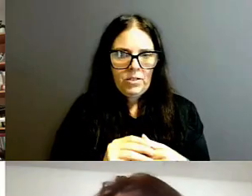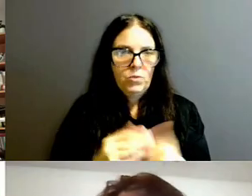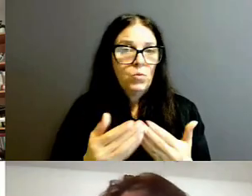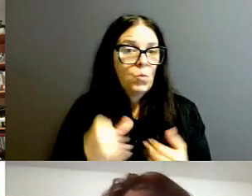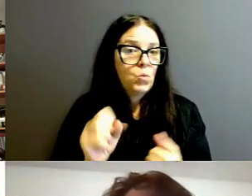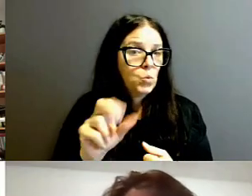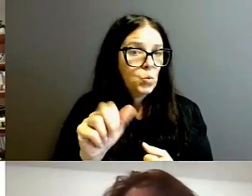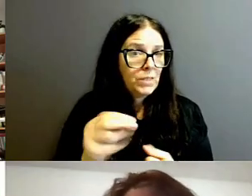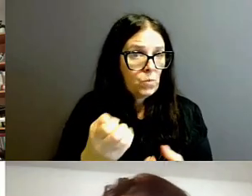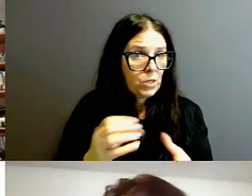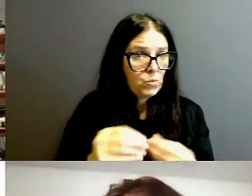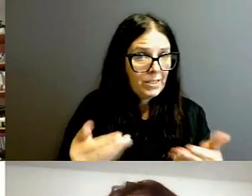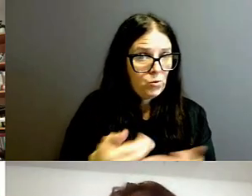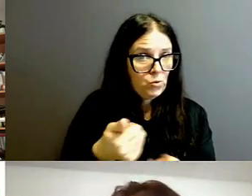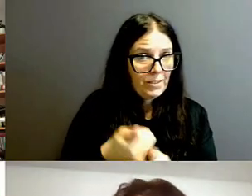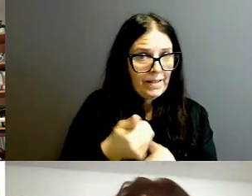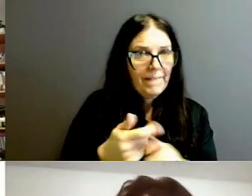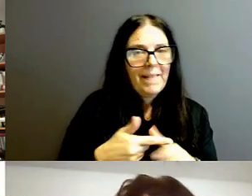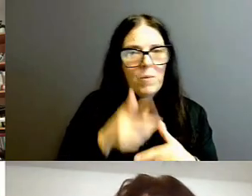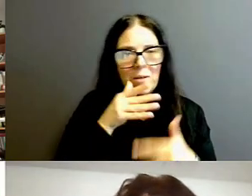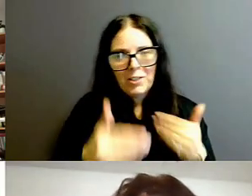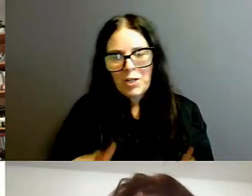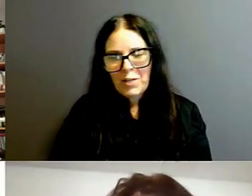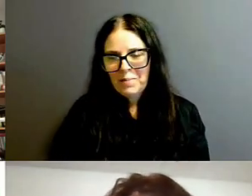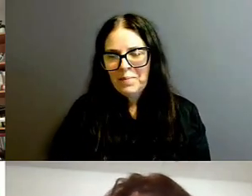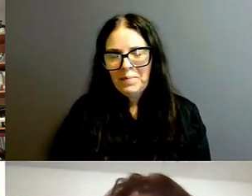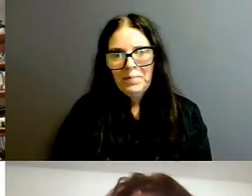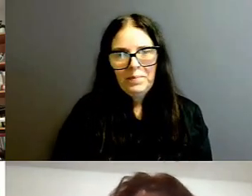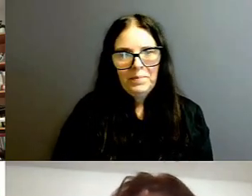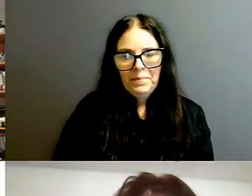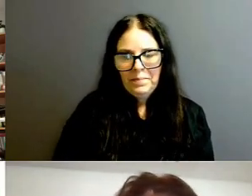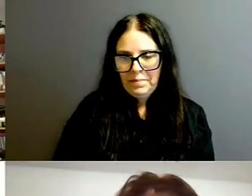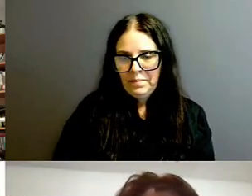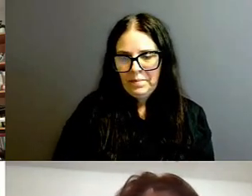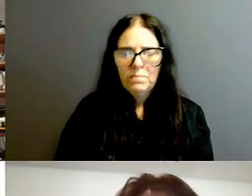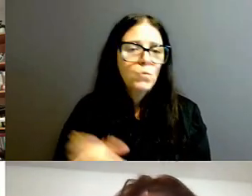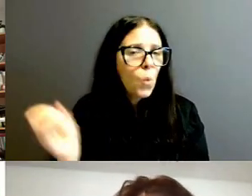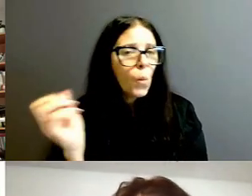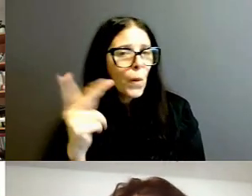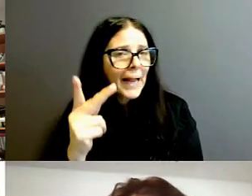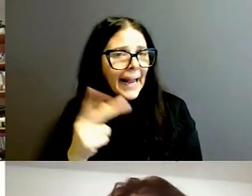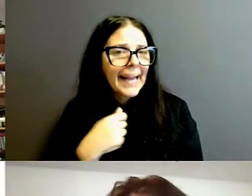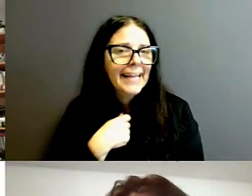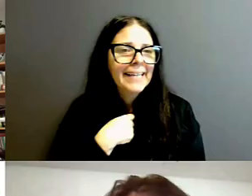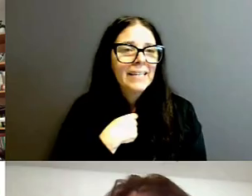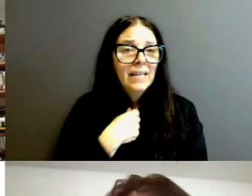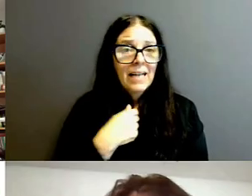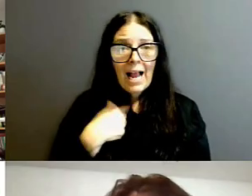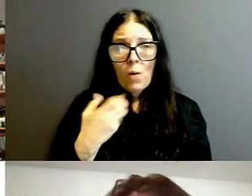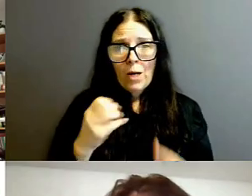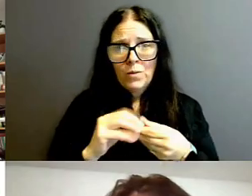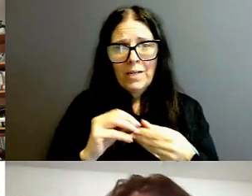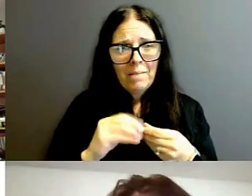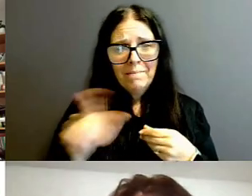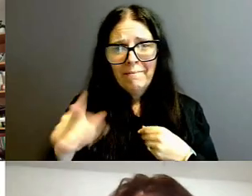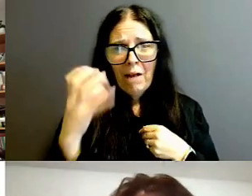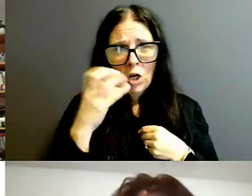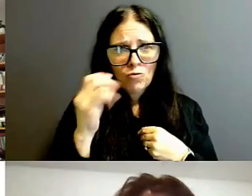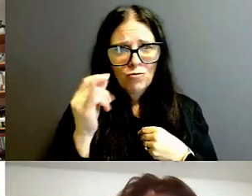Susan, would you like to introduce yourself and then we'll start? Okay. I just want to comment that that was a